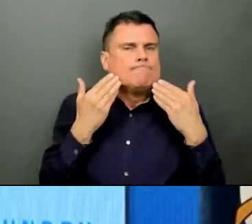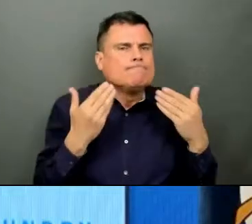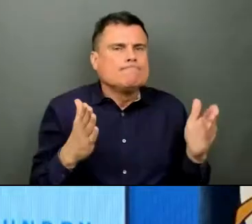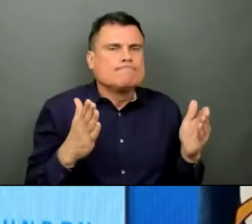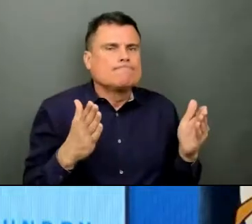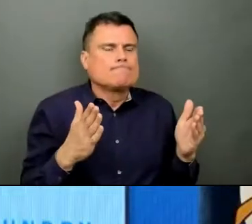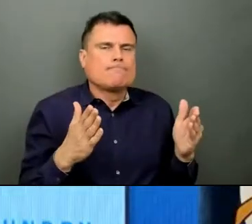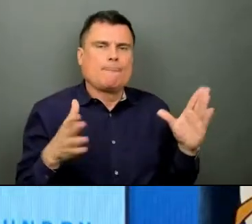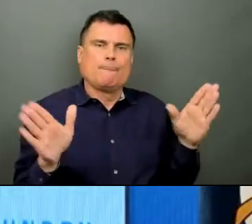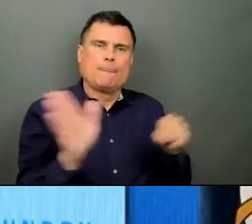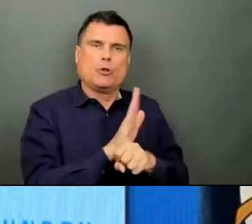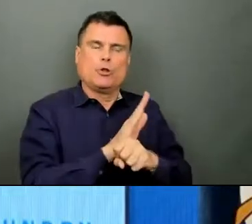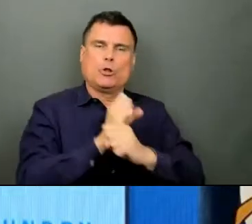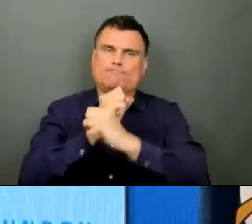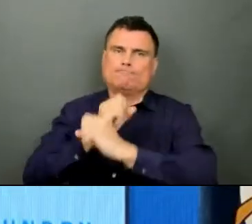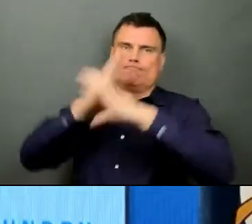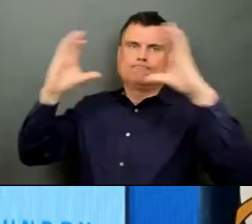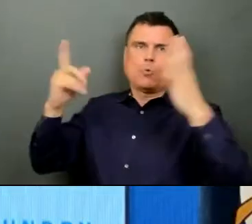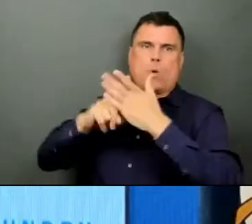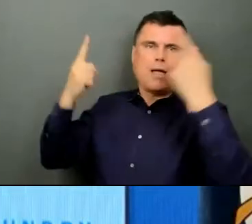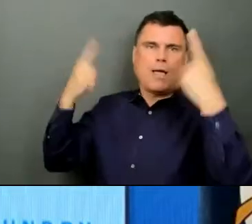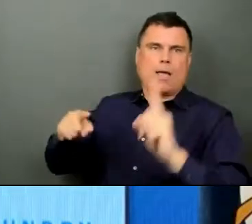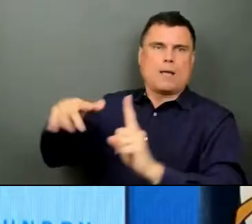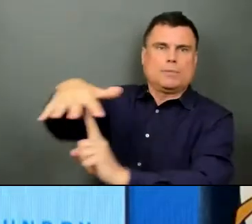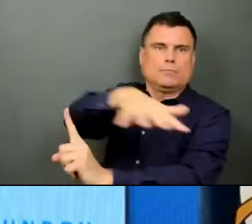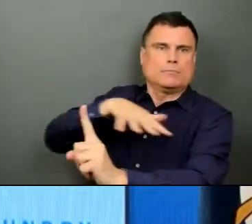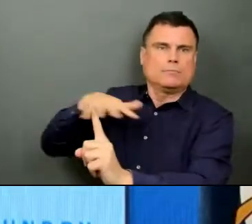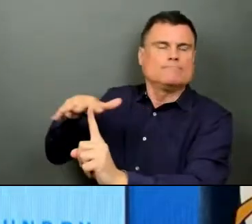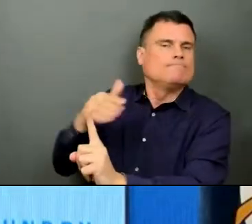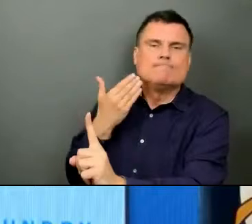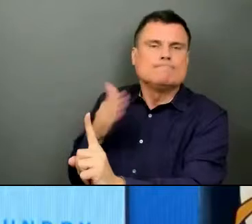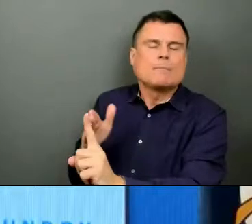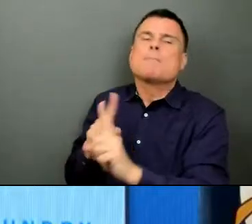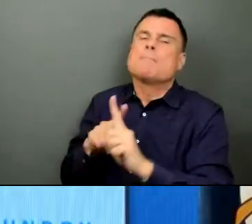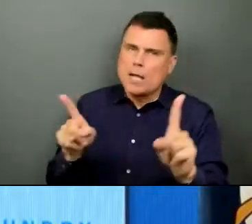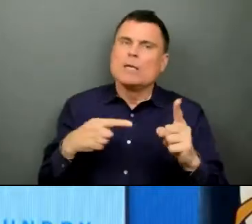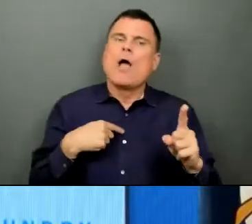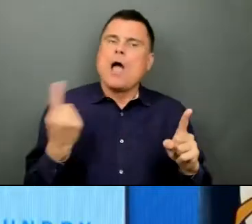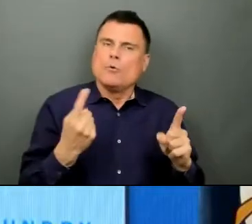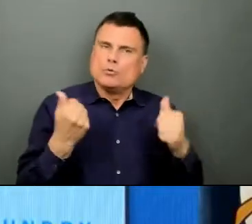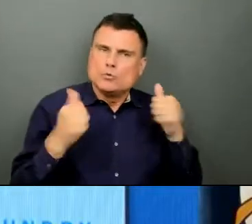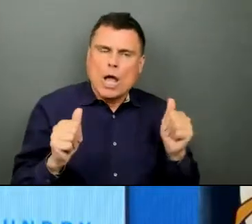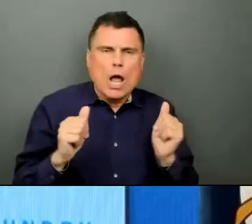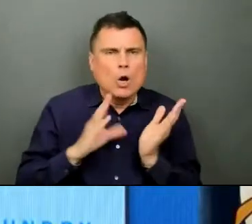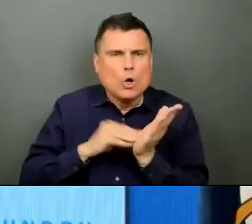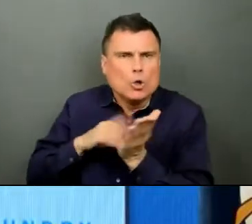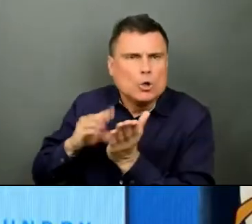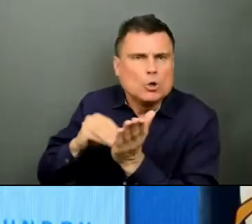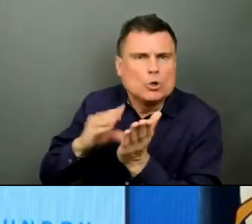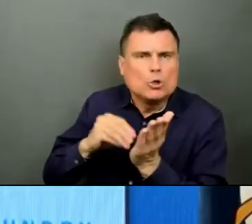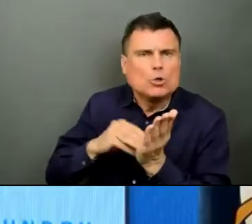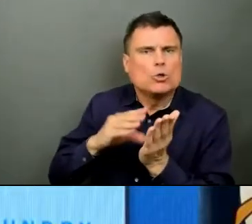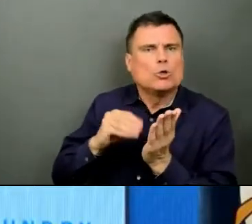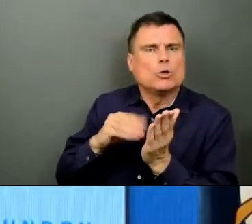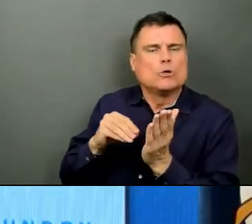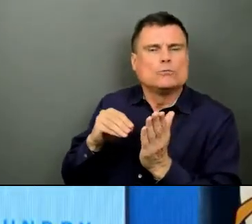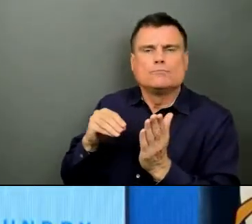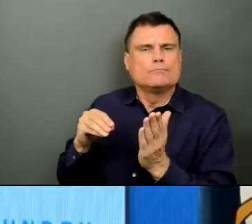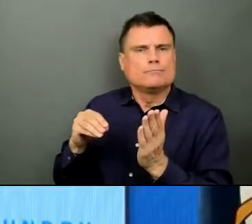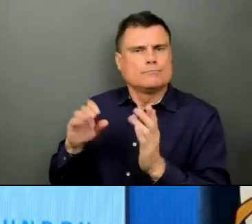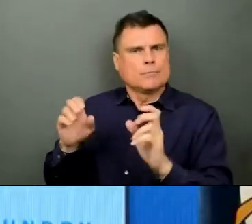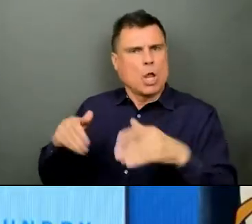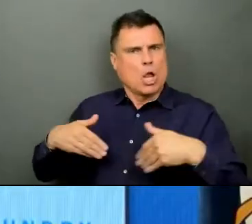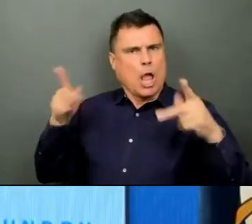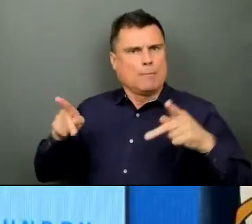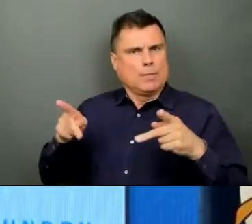people, families and youth on the ground about what interface into the mental health and addiction support